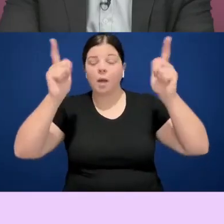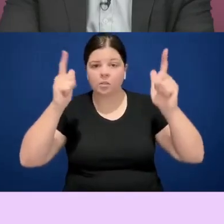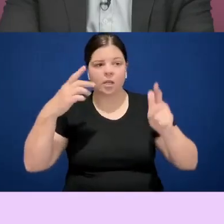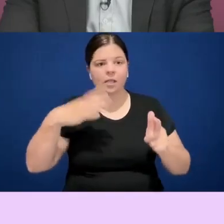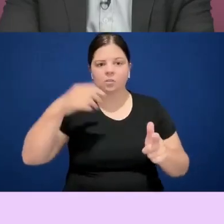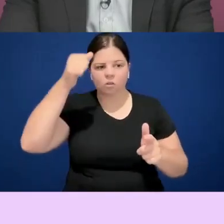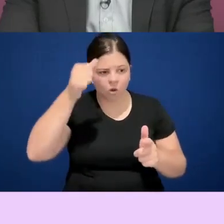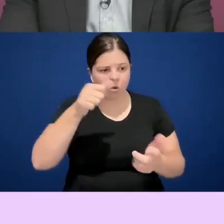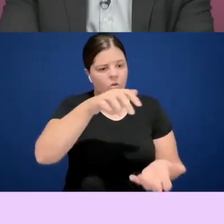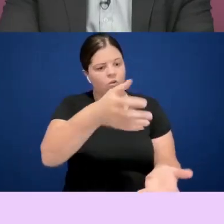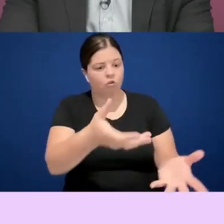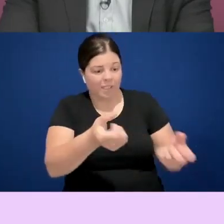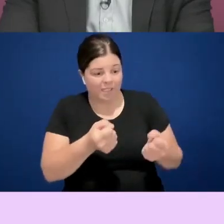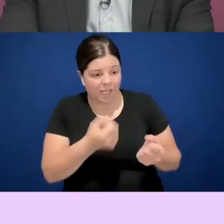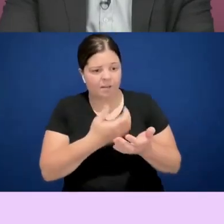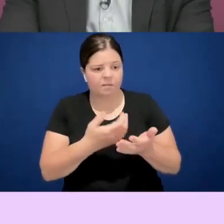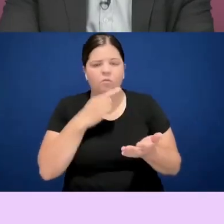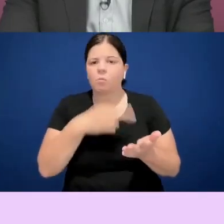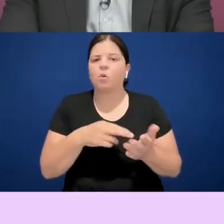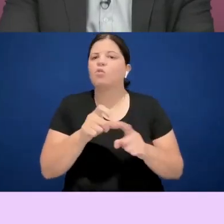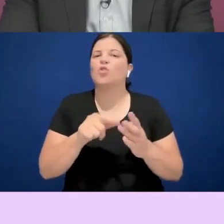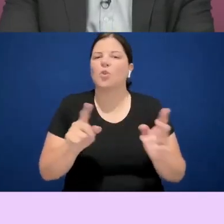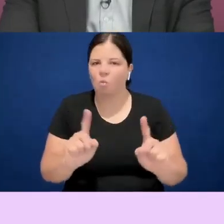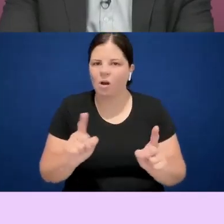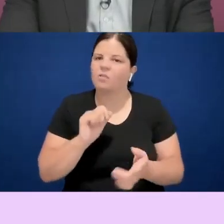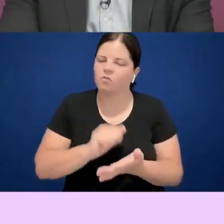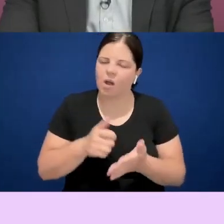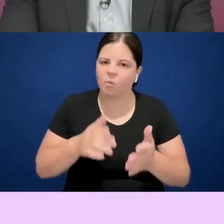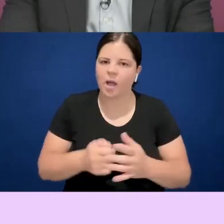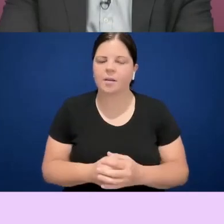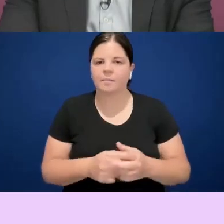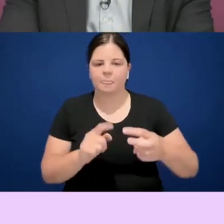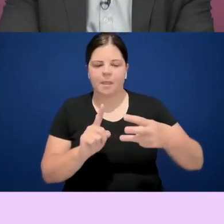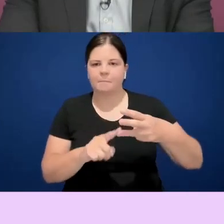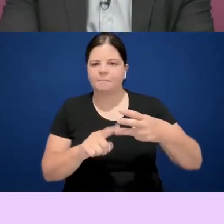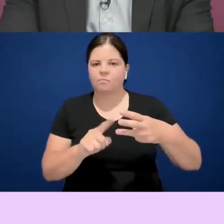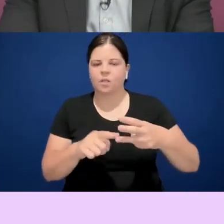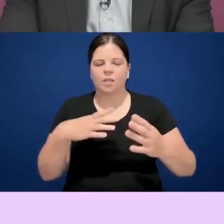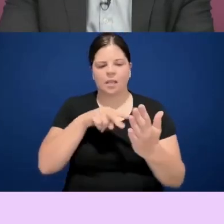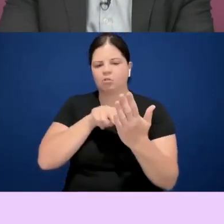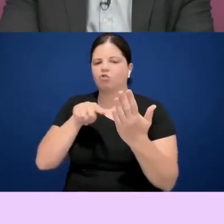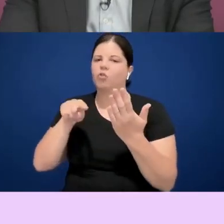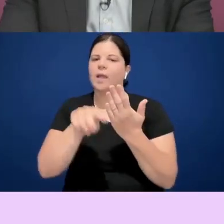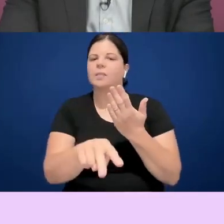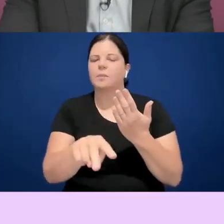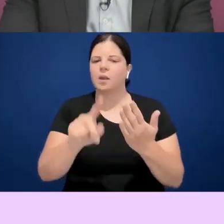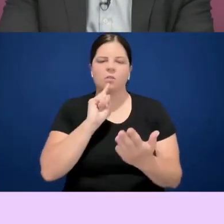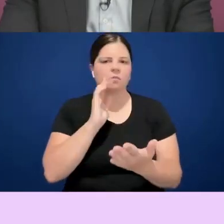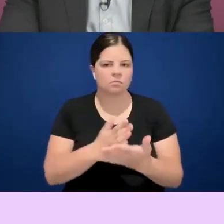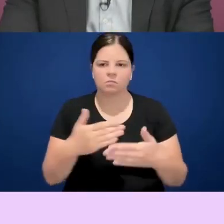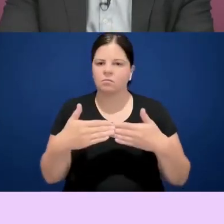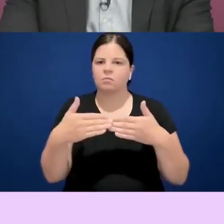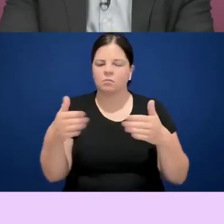them. The third is, to the extent possible, focus on transparency regarding the actions and decisions being taken